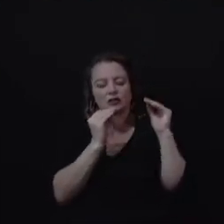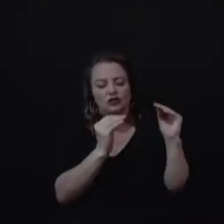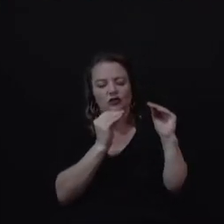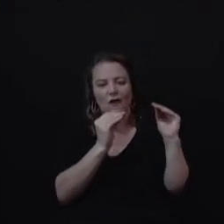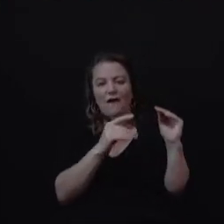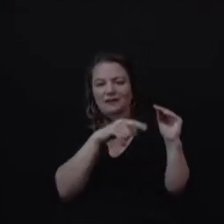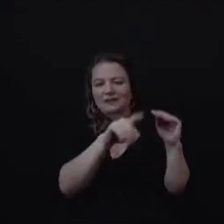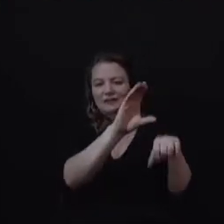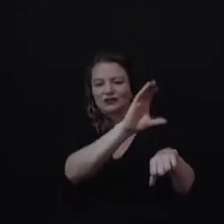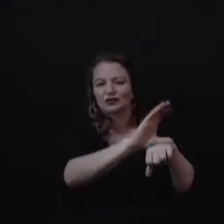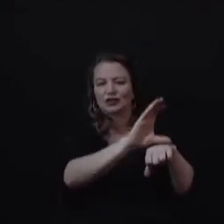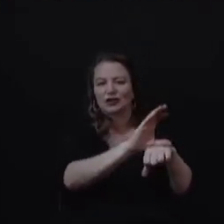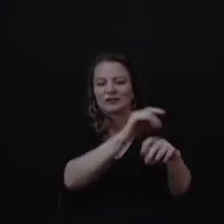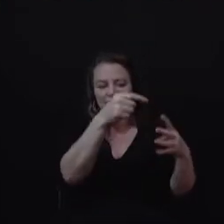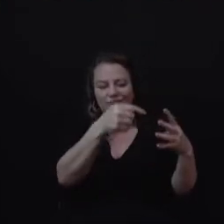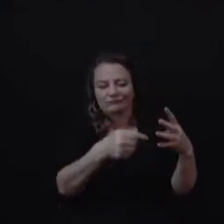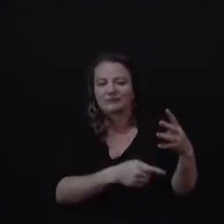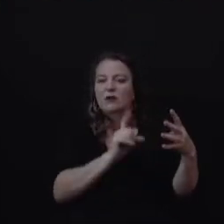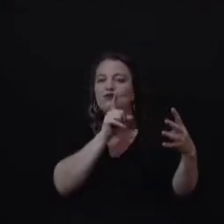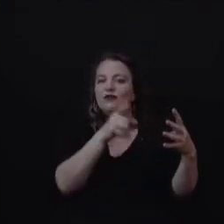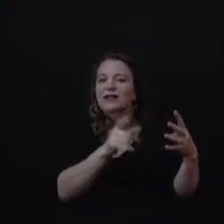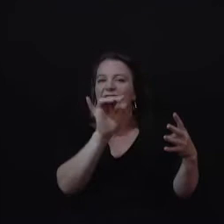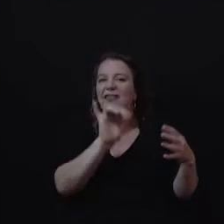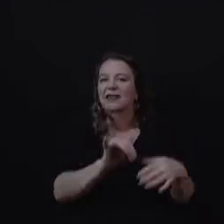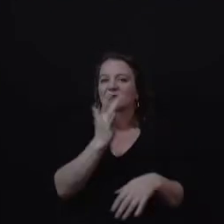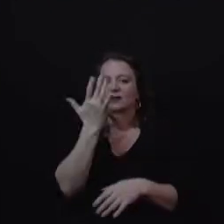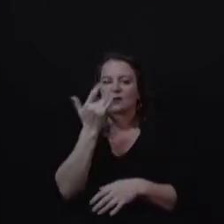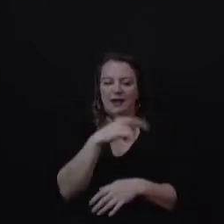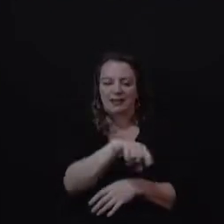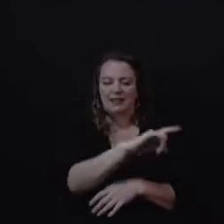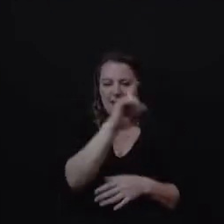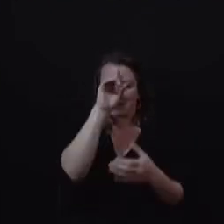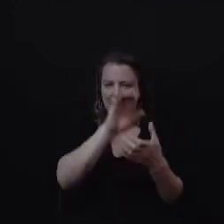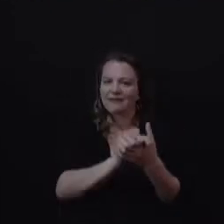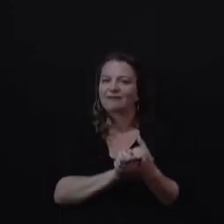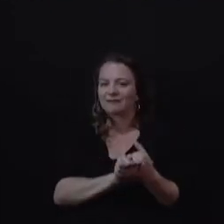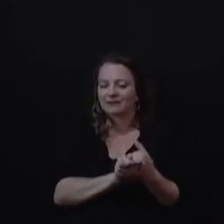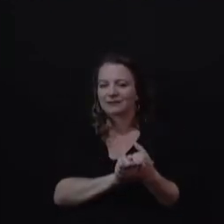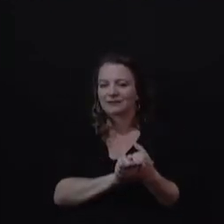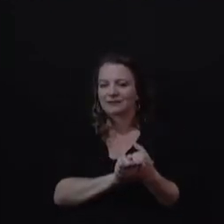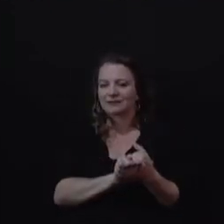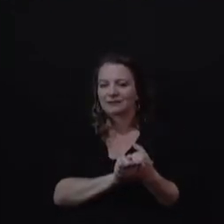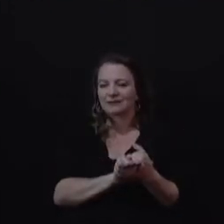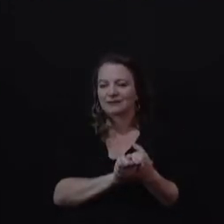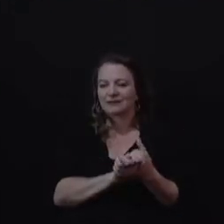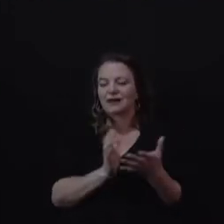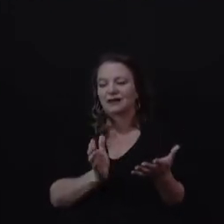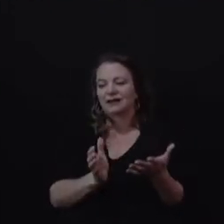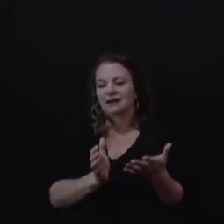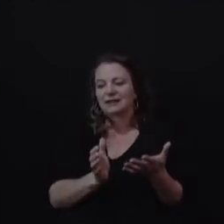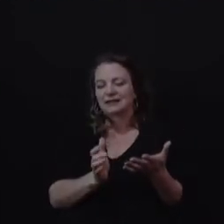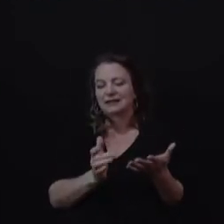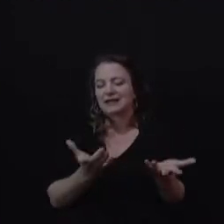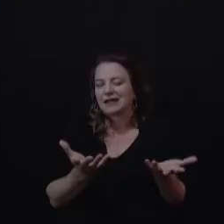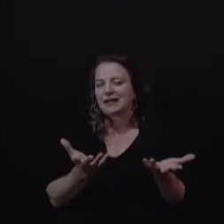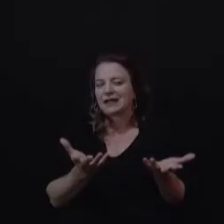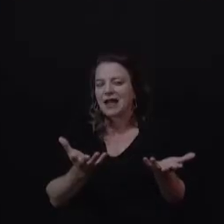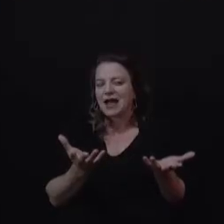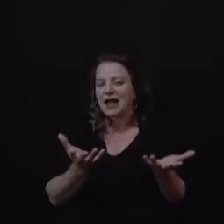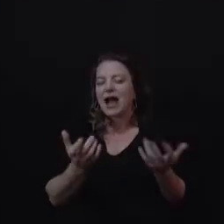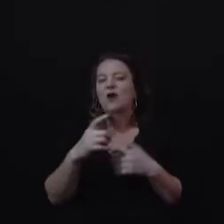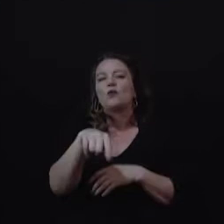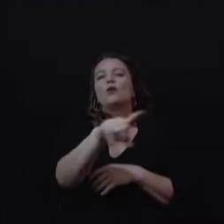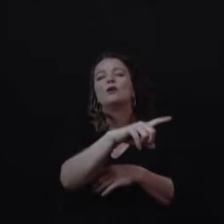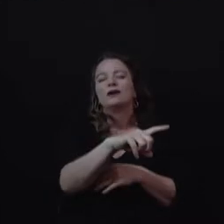that these things were real. That's why they believed it. Now, I want you guys, when